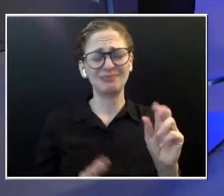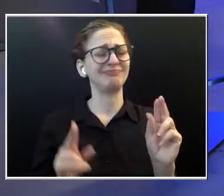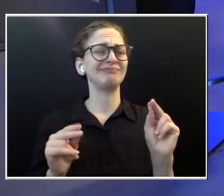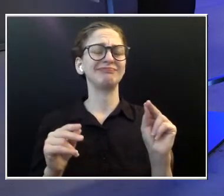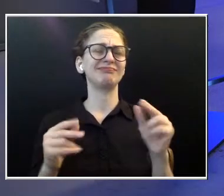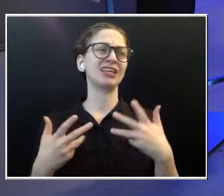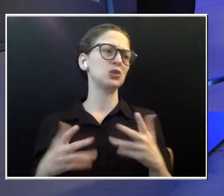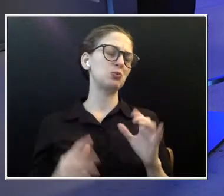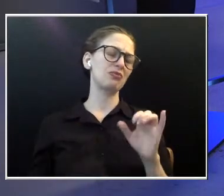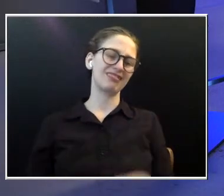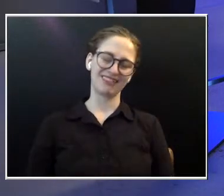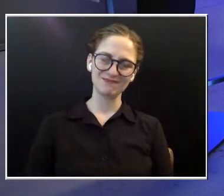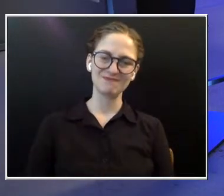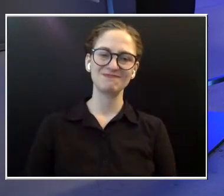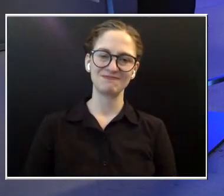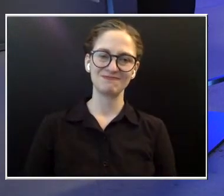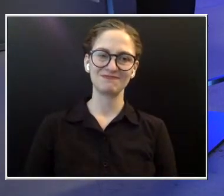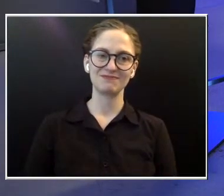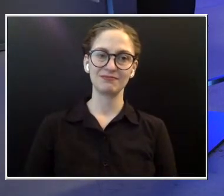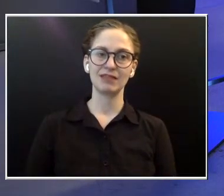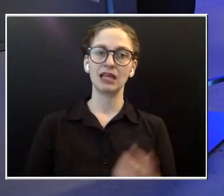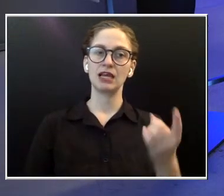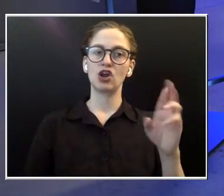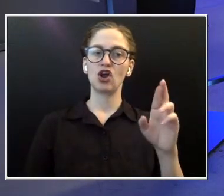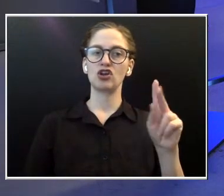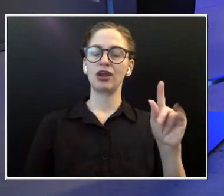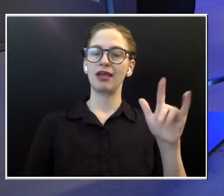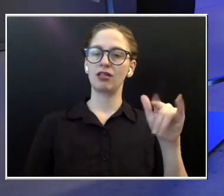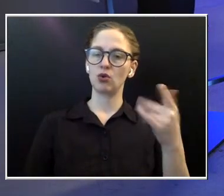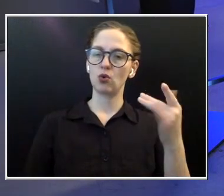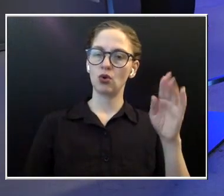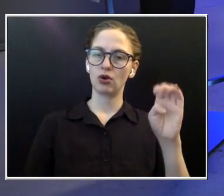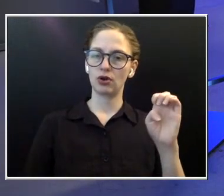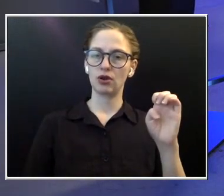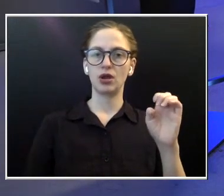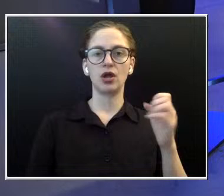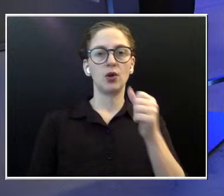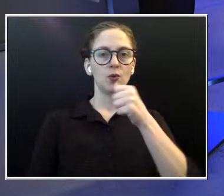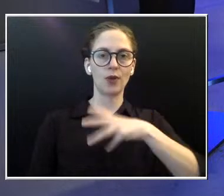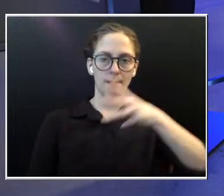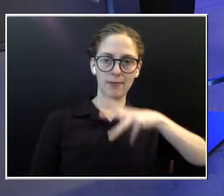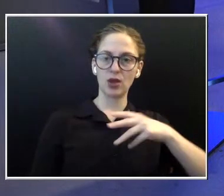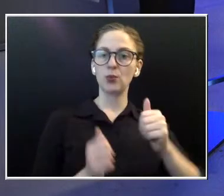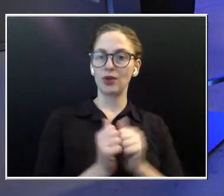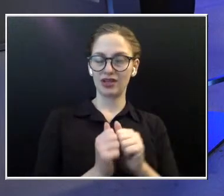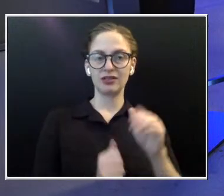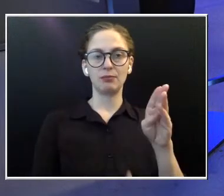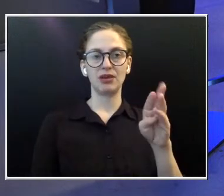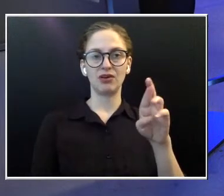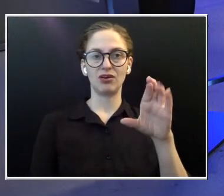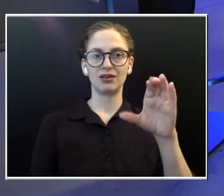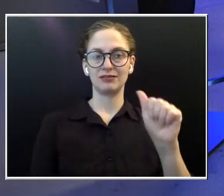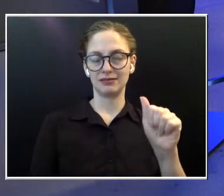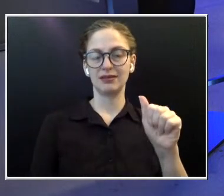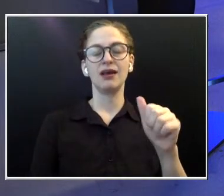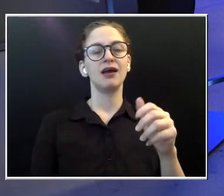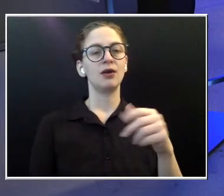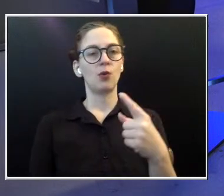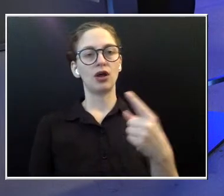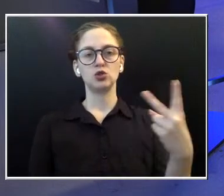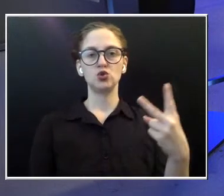Kilgore, women with either a BRCA1 or 2 mutation have a very high risk, and you can actually kind of help us quantify what that risk is